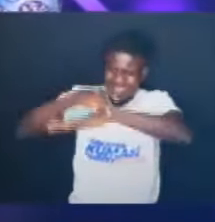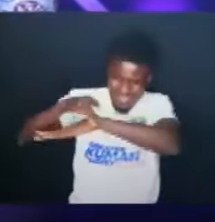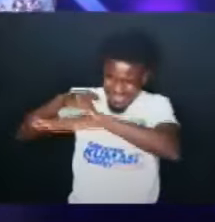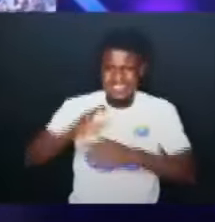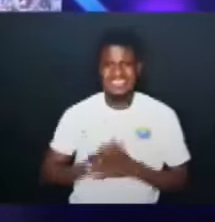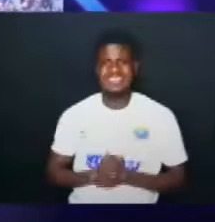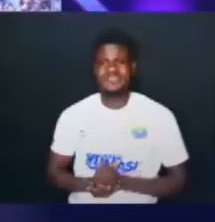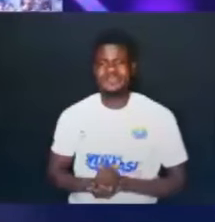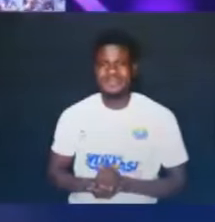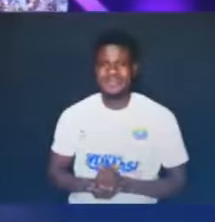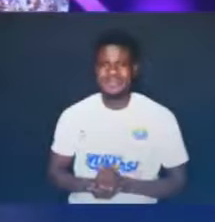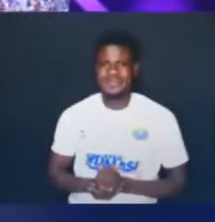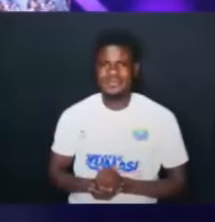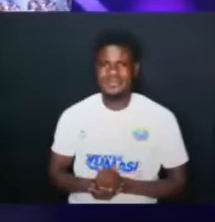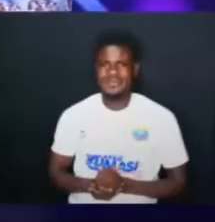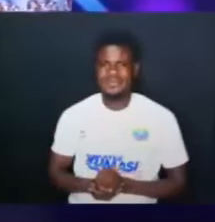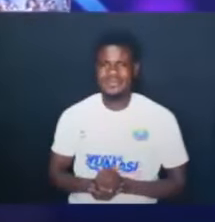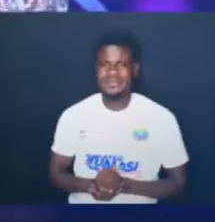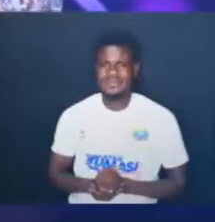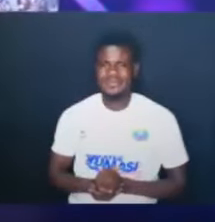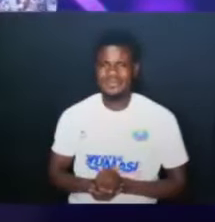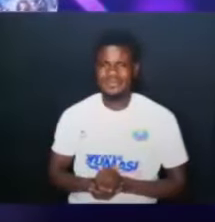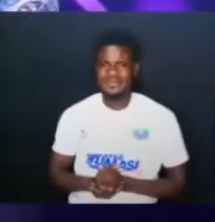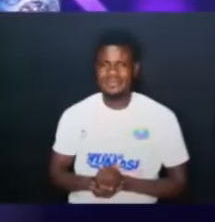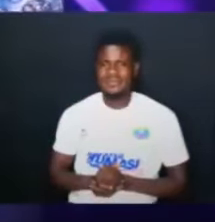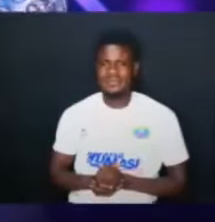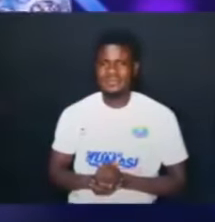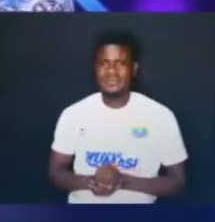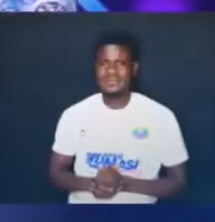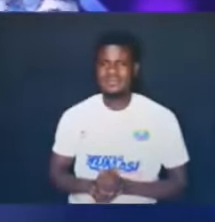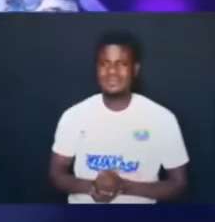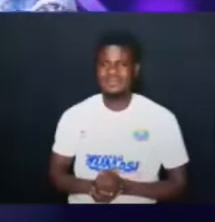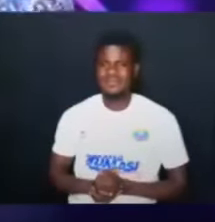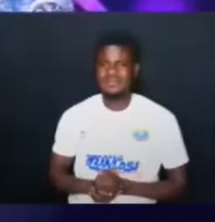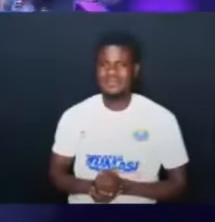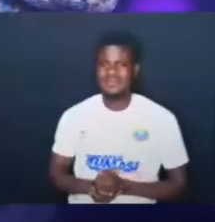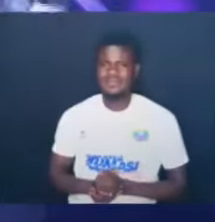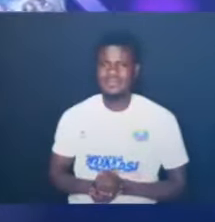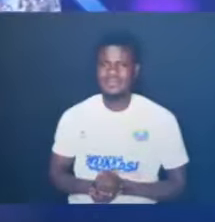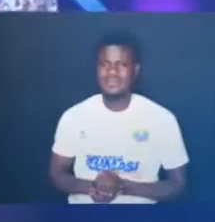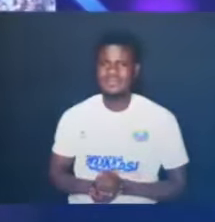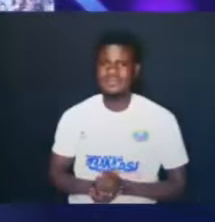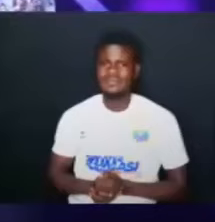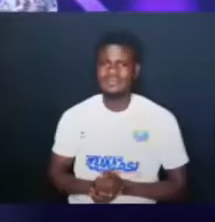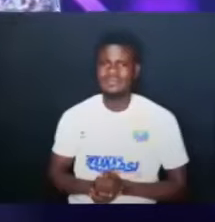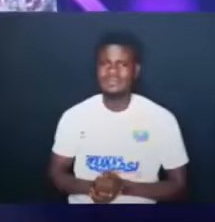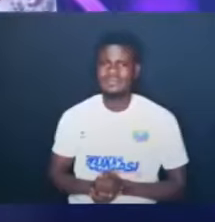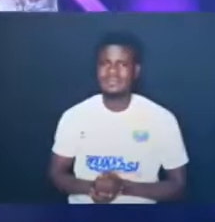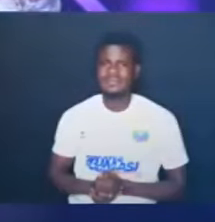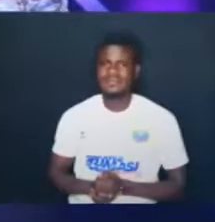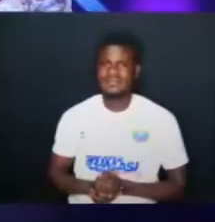se obehwe na wadi ne mransem a mrehye mu ene nyina so a Awurade Onyankopon be ma wo so akosoro asi asase